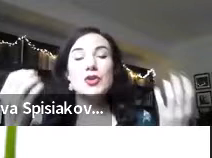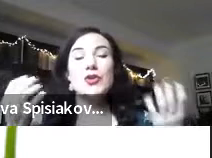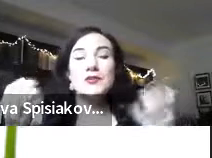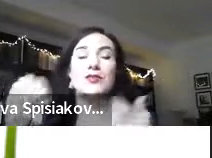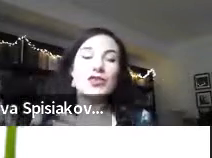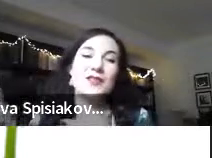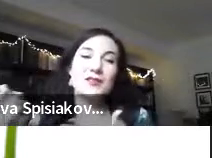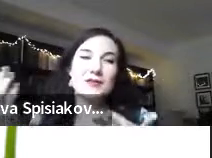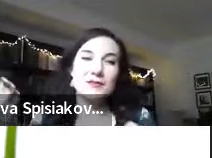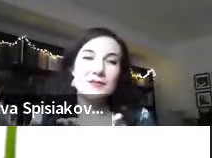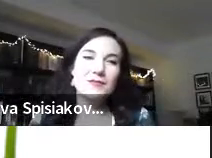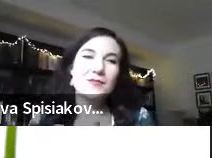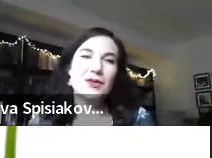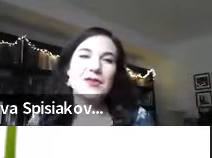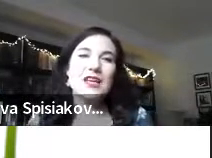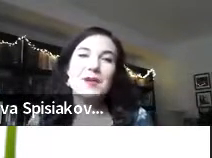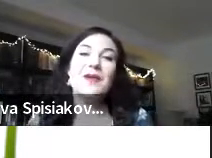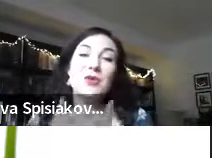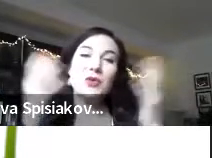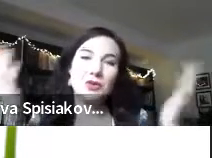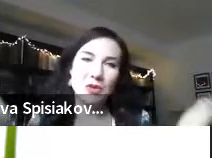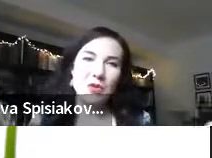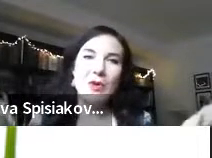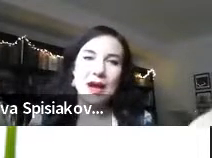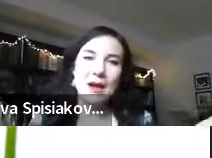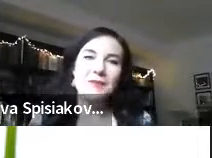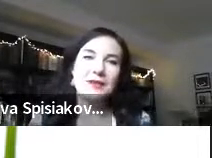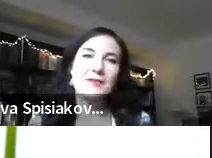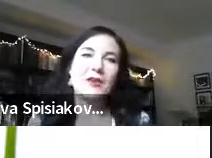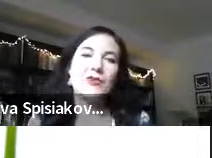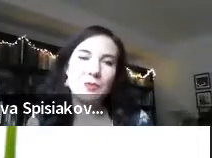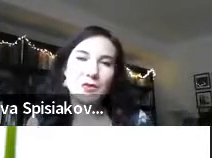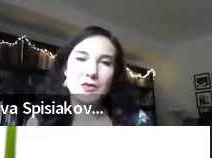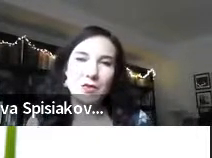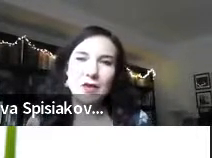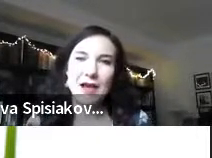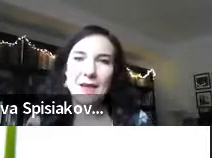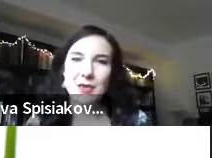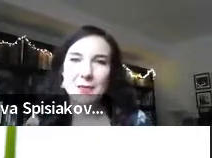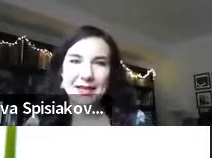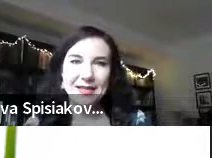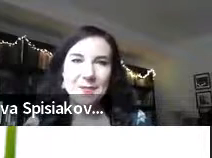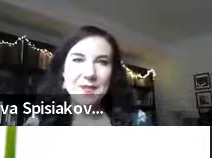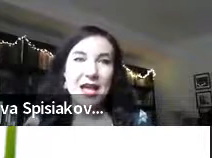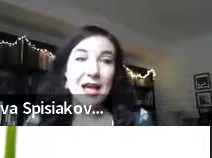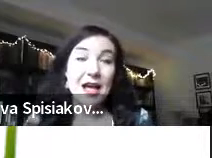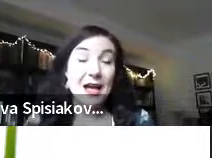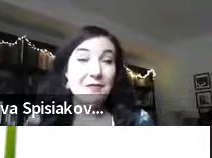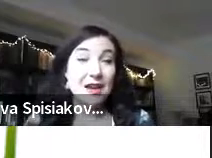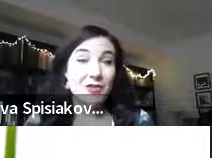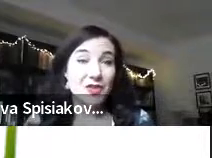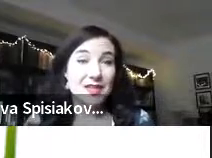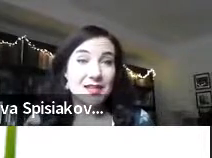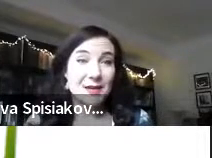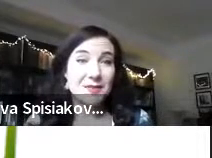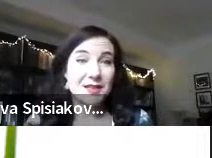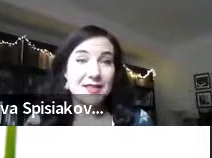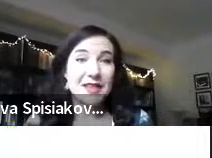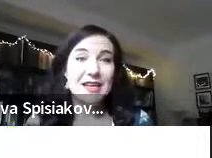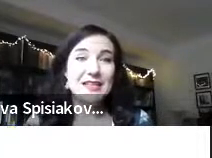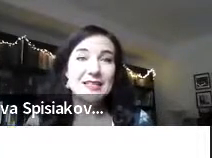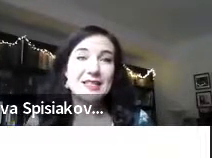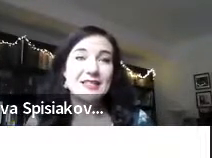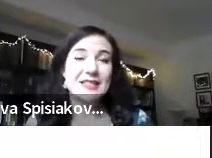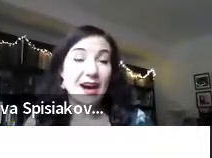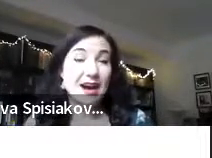inhaler could not just, save money, but also contribute to the planet. A very interesting example